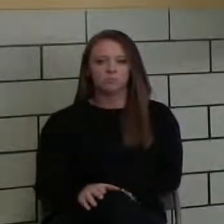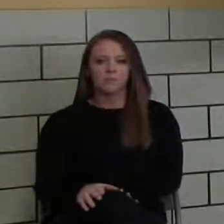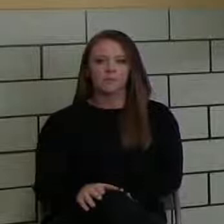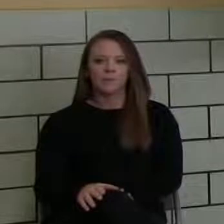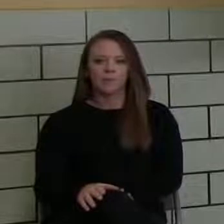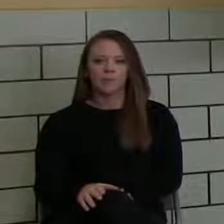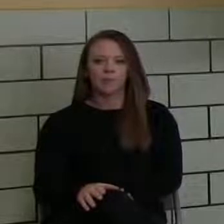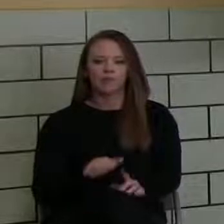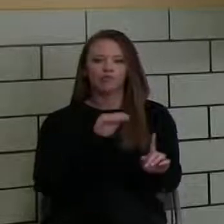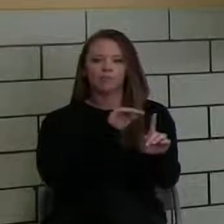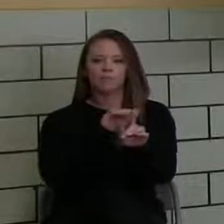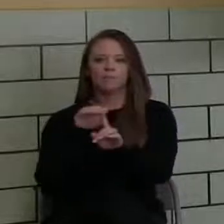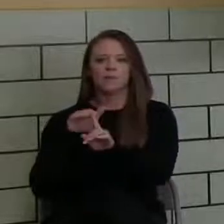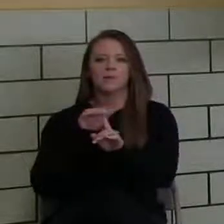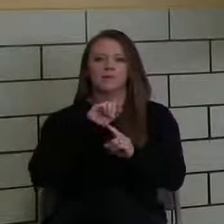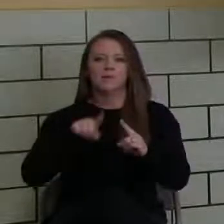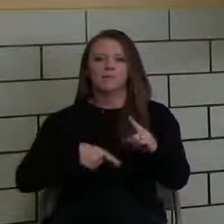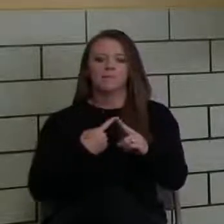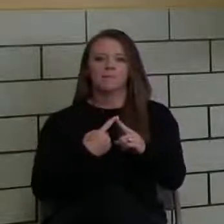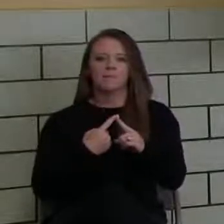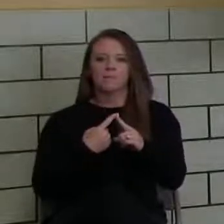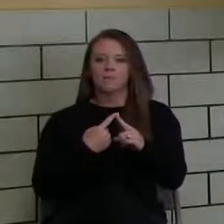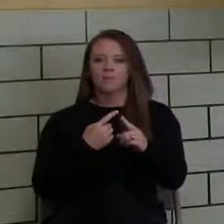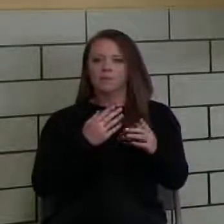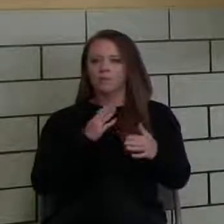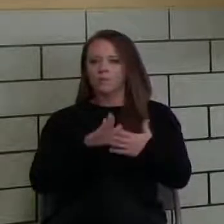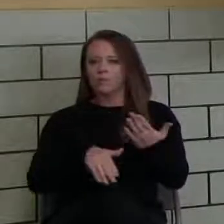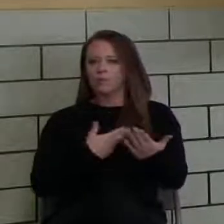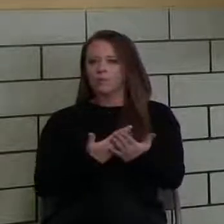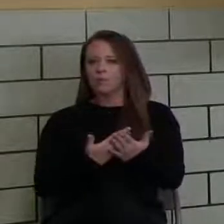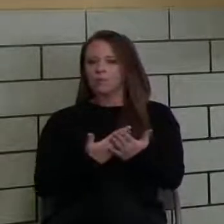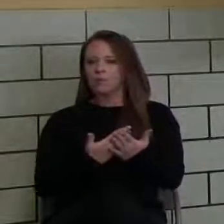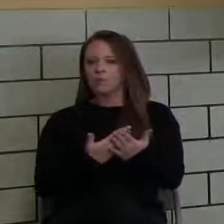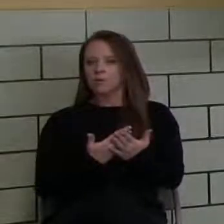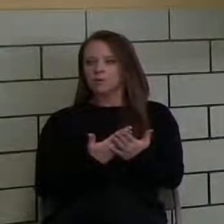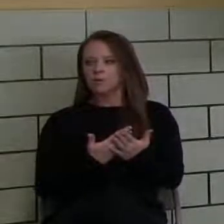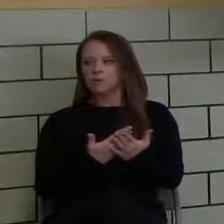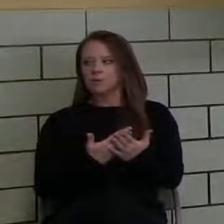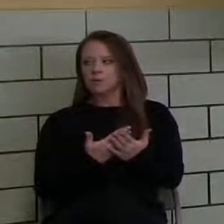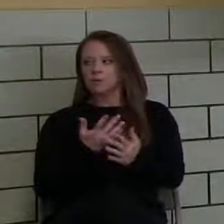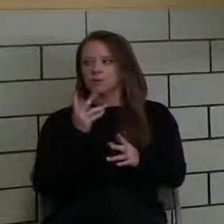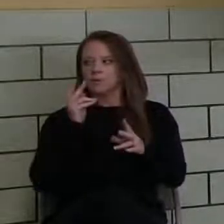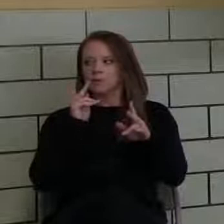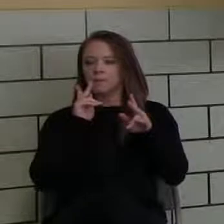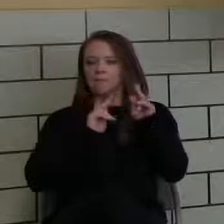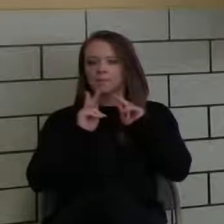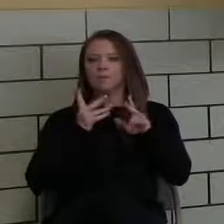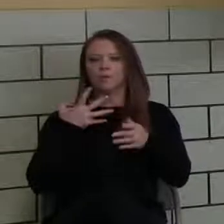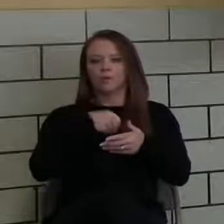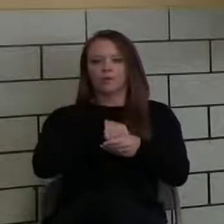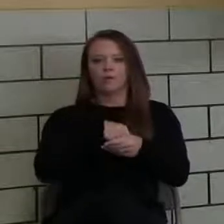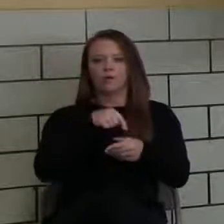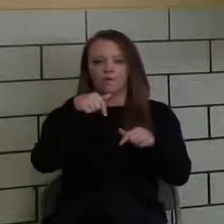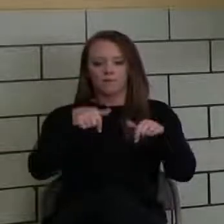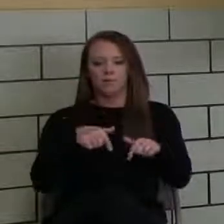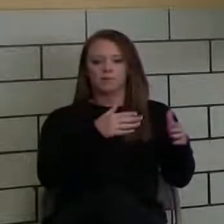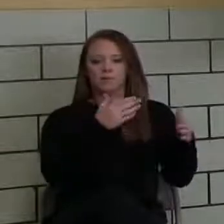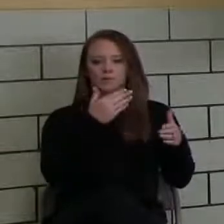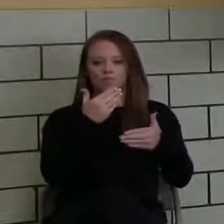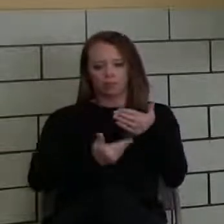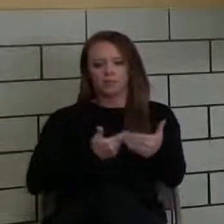remind us all about all the stakeholder engagement we did throughout this process and what we heard and the feedback we sought from